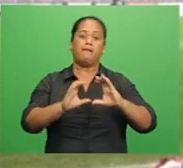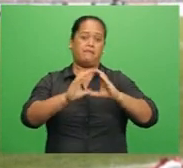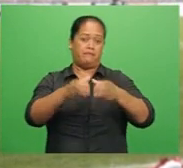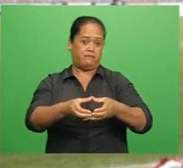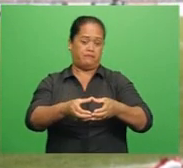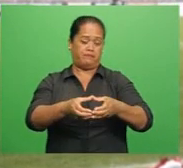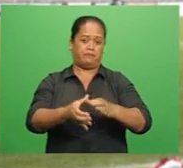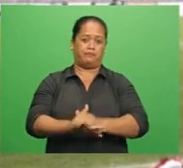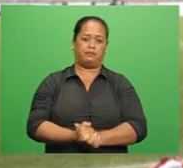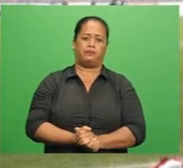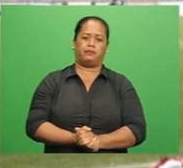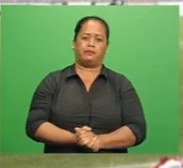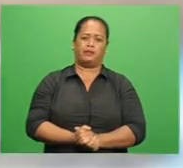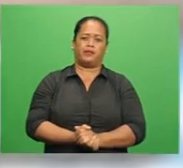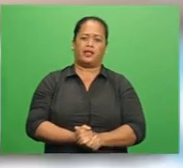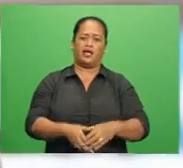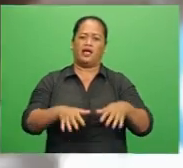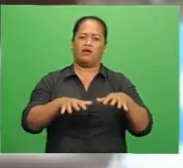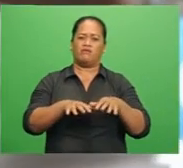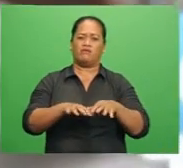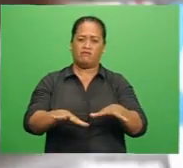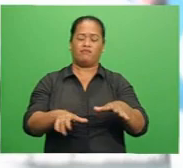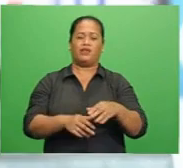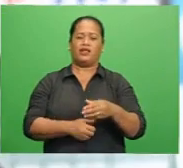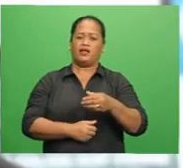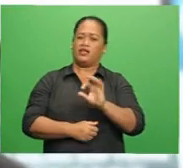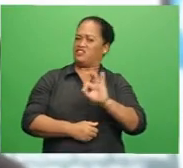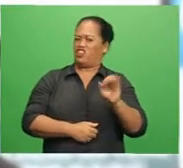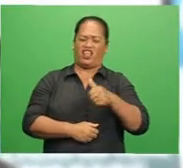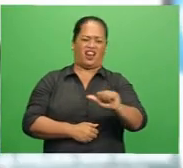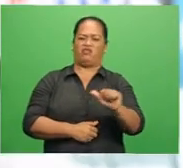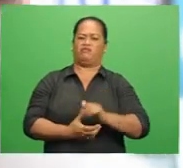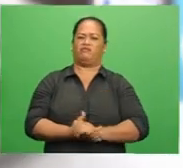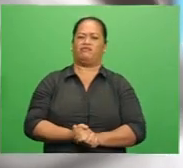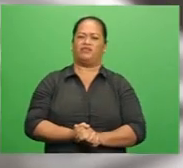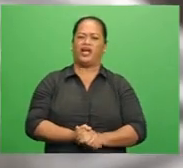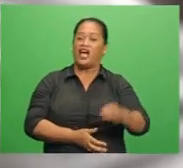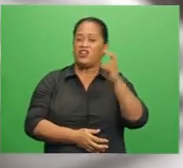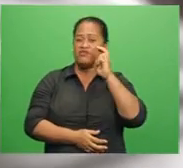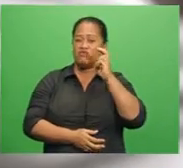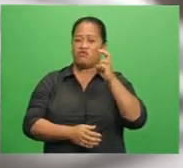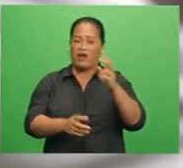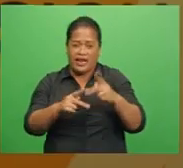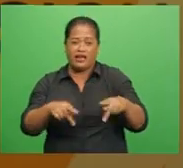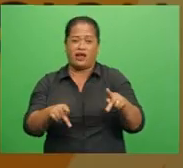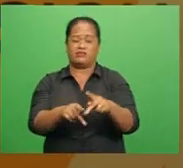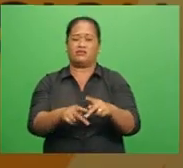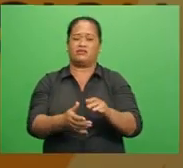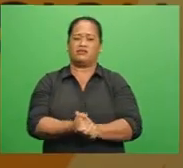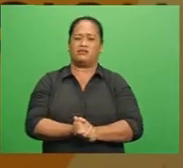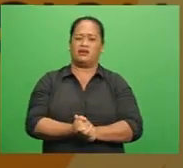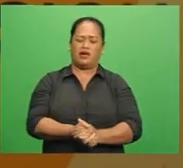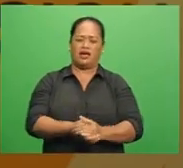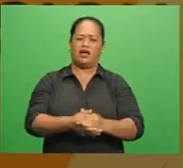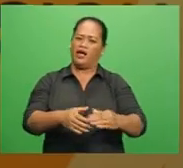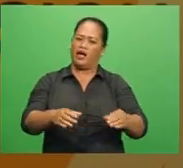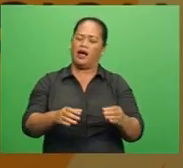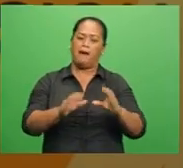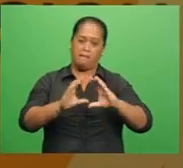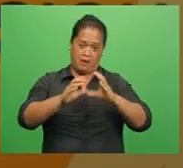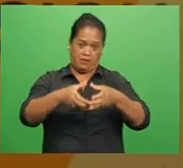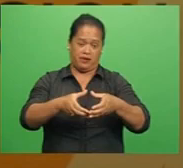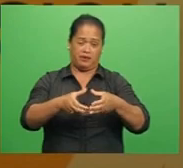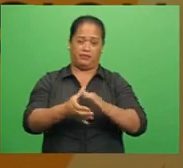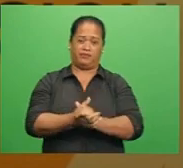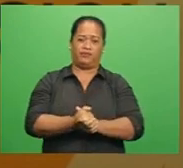that the stadium will be a bubble, the training grounds will be a bubble, the hotel accommodation will be a bubble, and they'll come